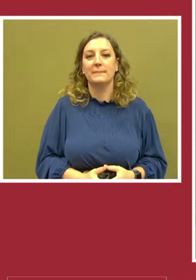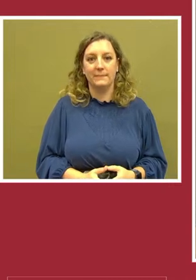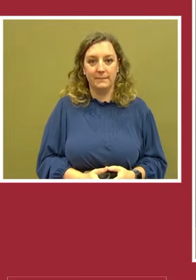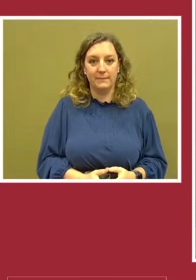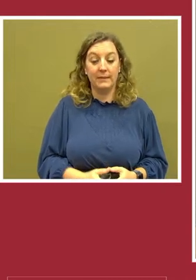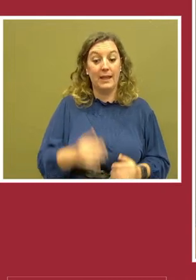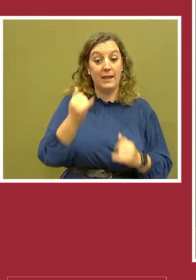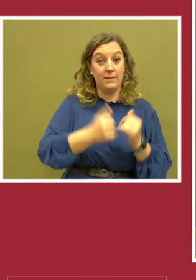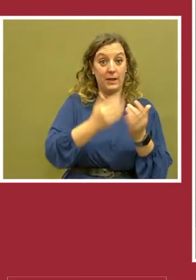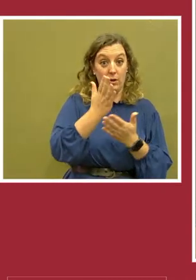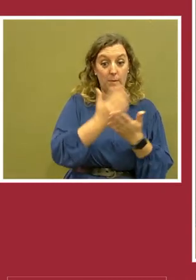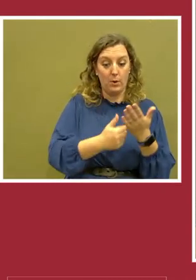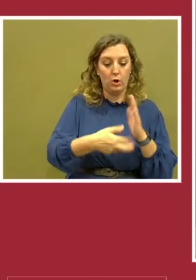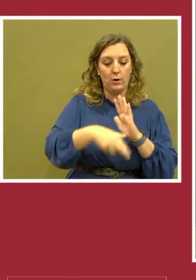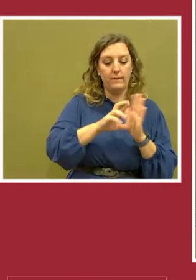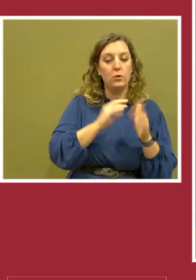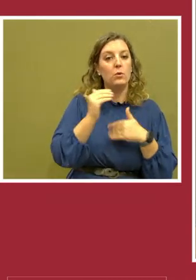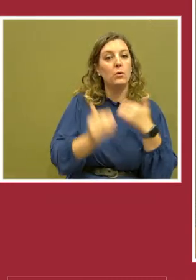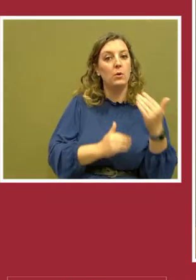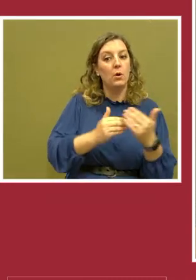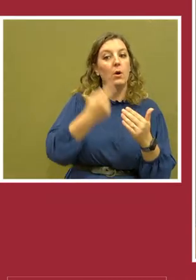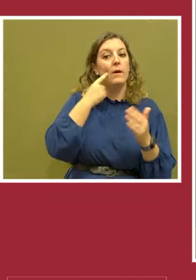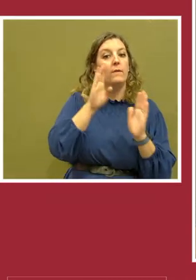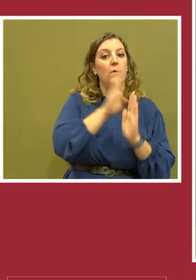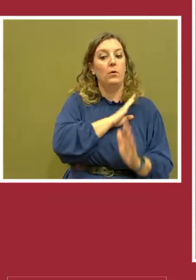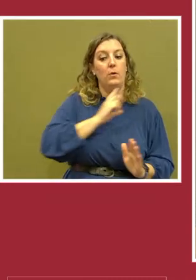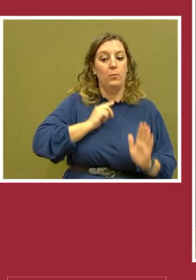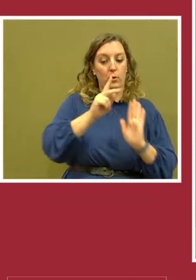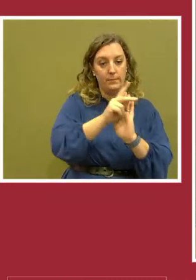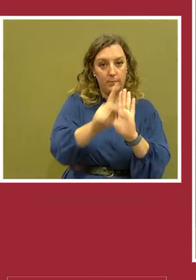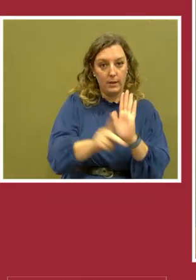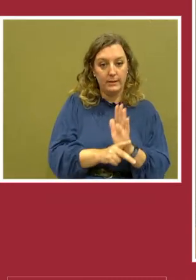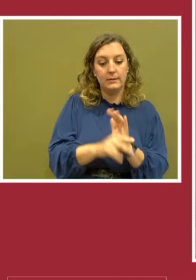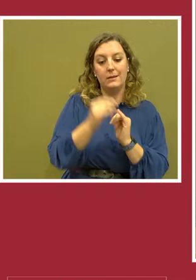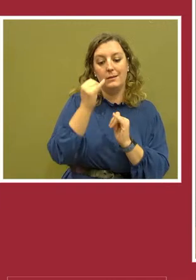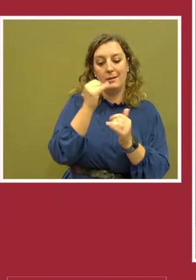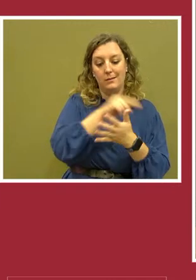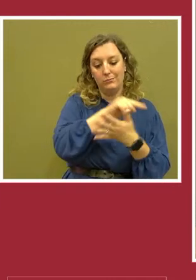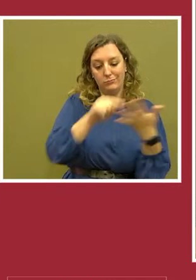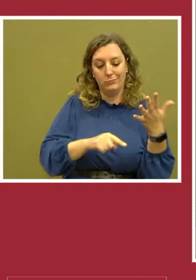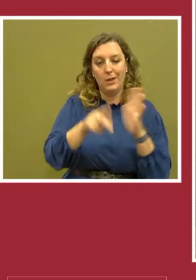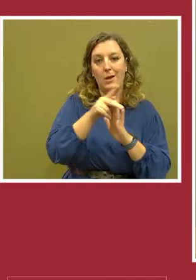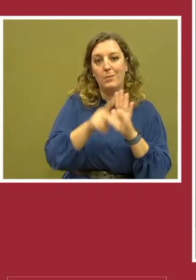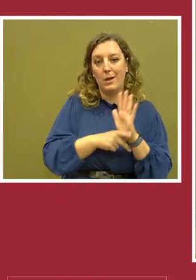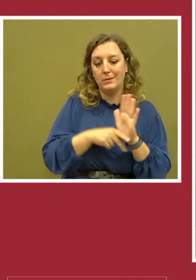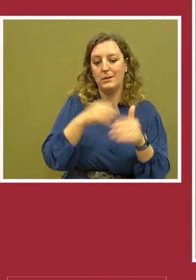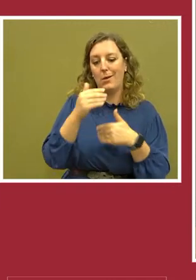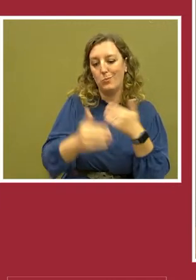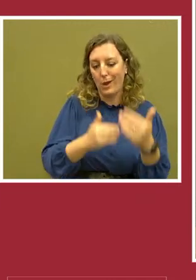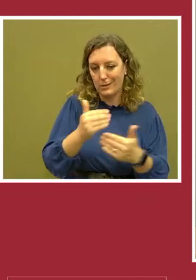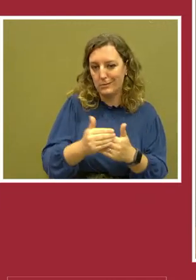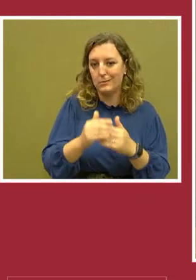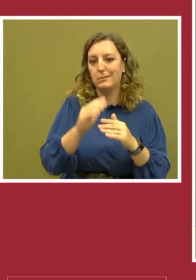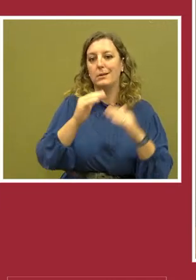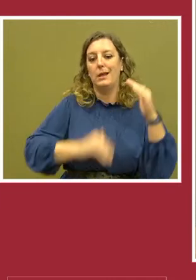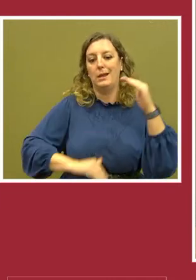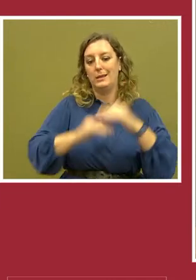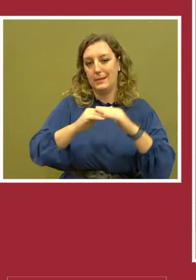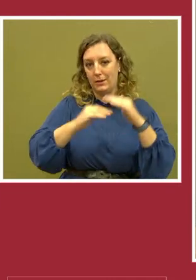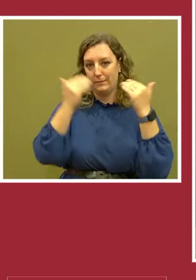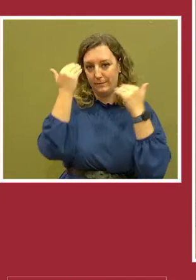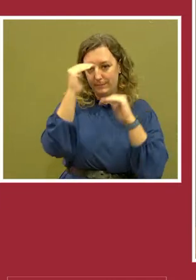As the final part of the review process for board policies, the following policies, governance processes, executive